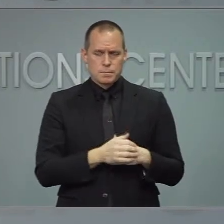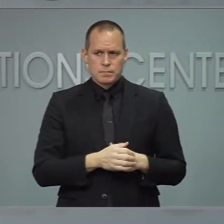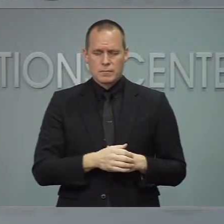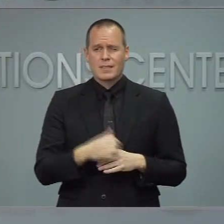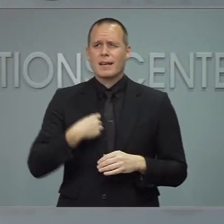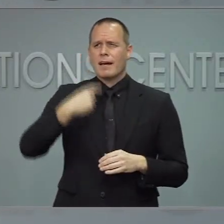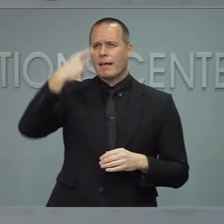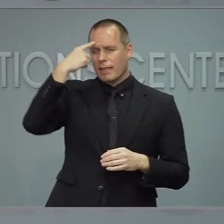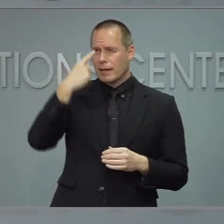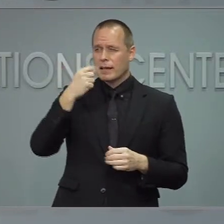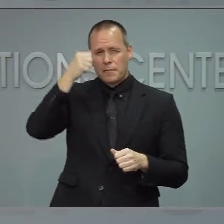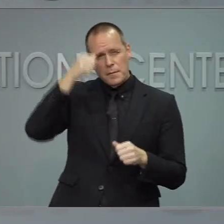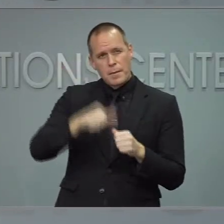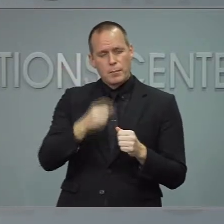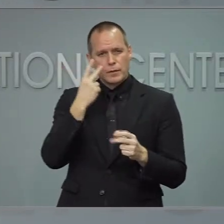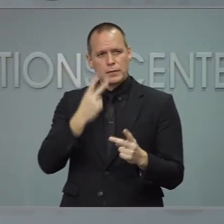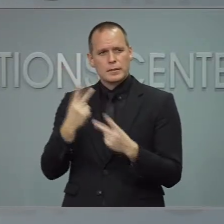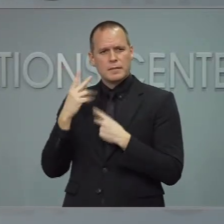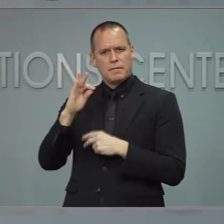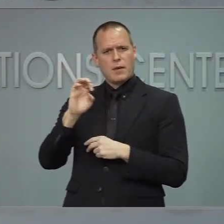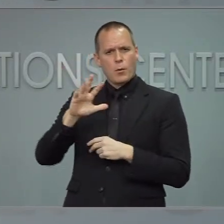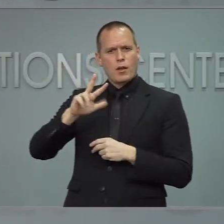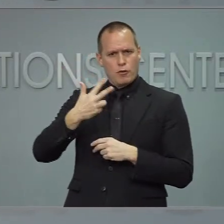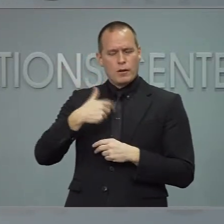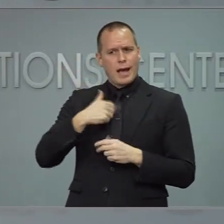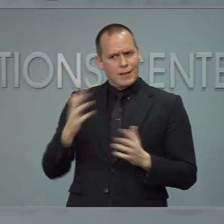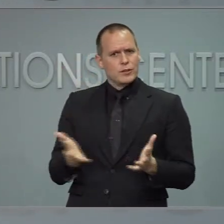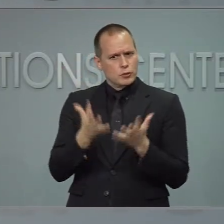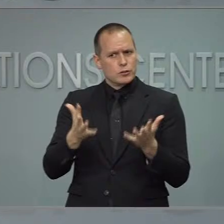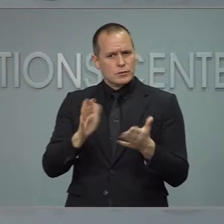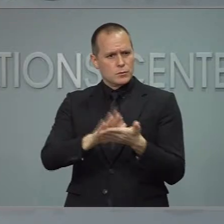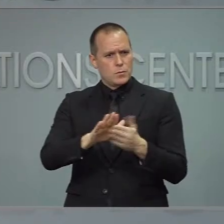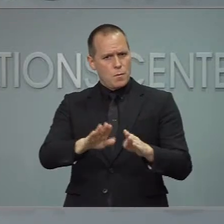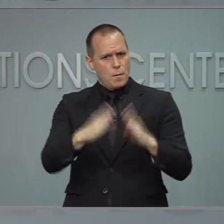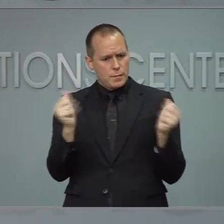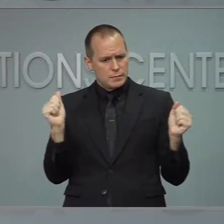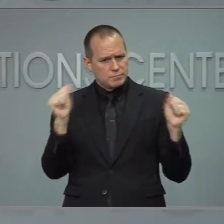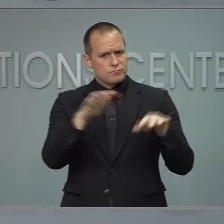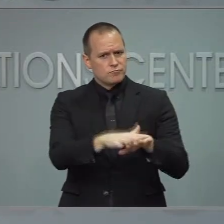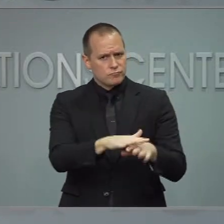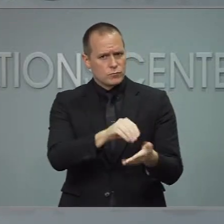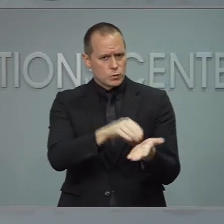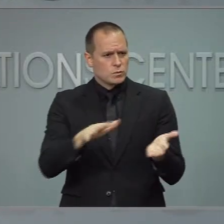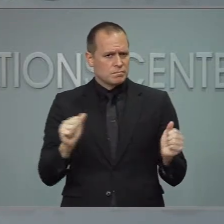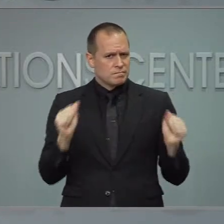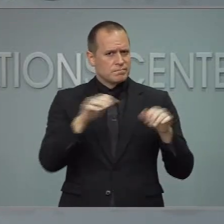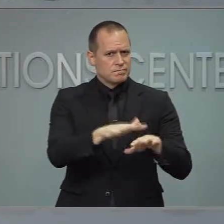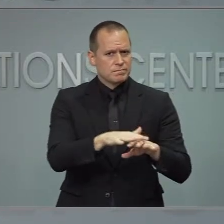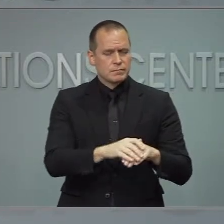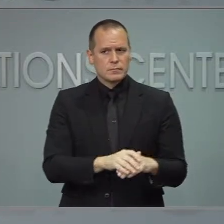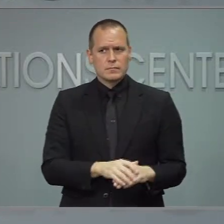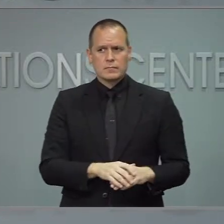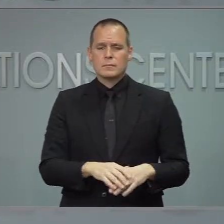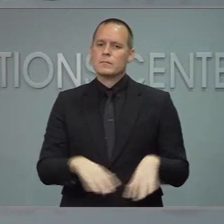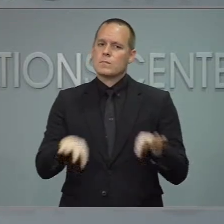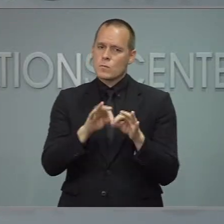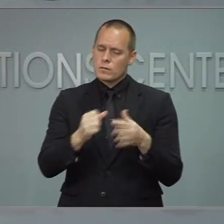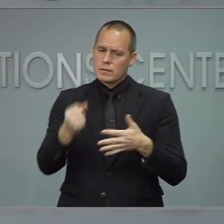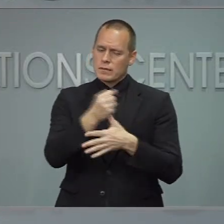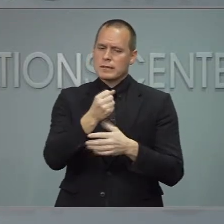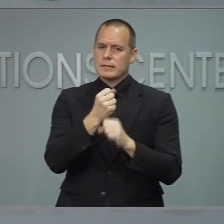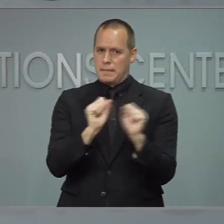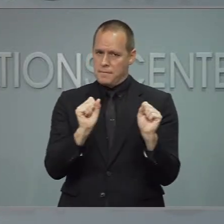here encouraging schools to go back in. We want to make sure that it is done safely, but our